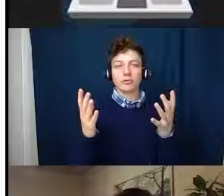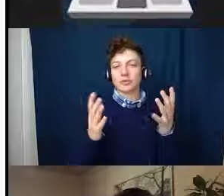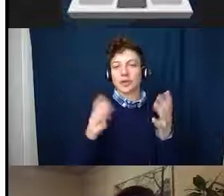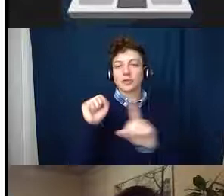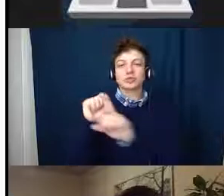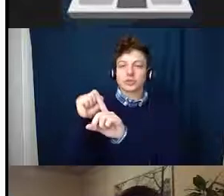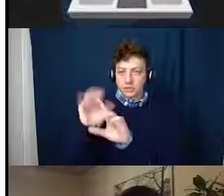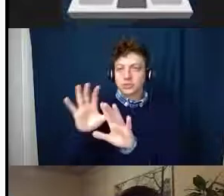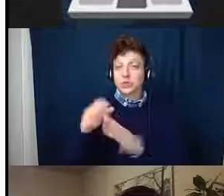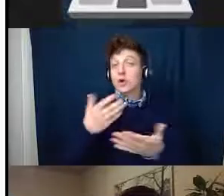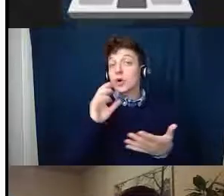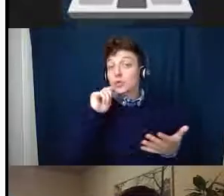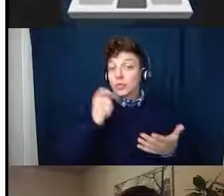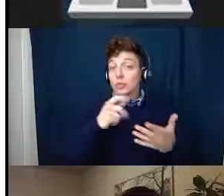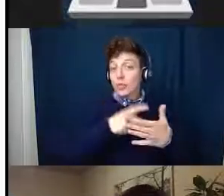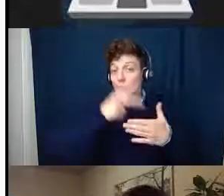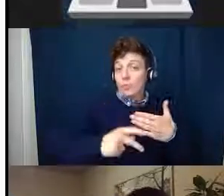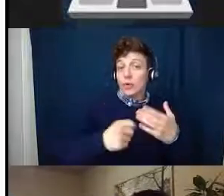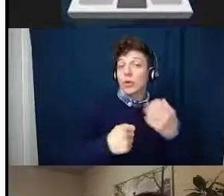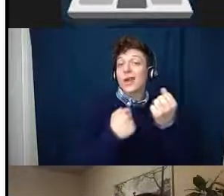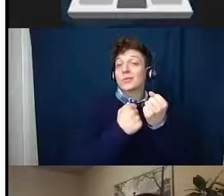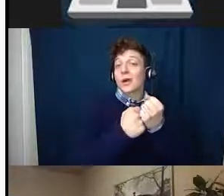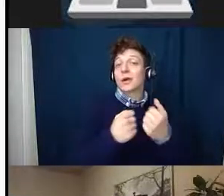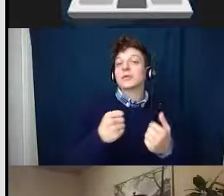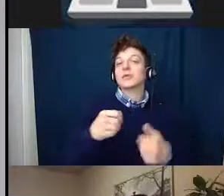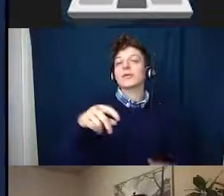by the Philly Department of Public Health.